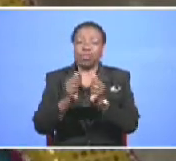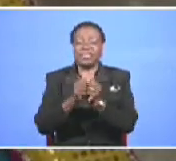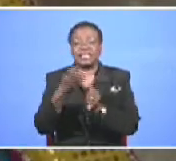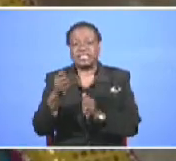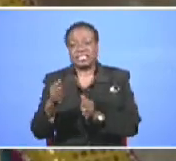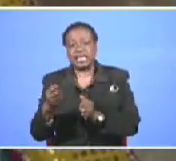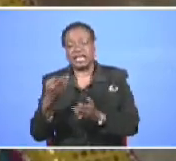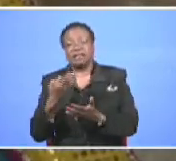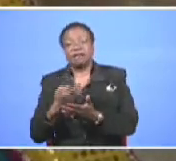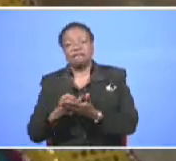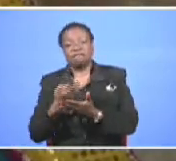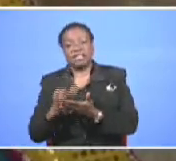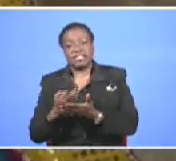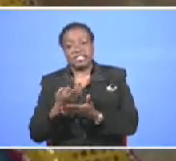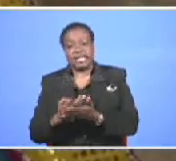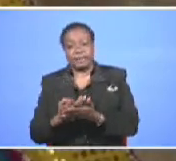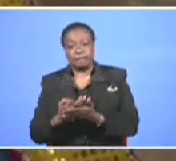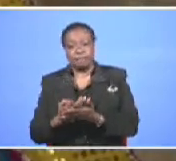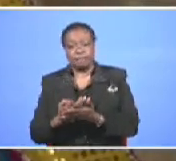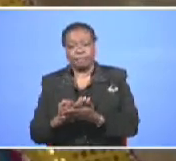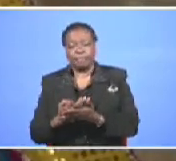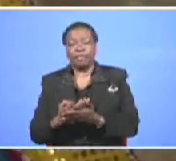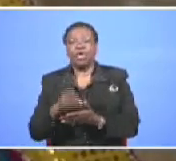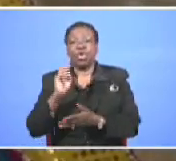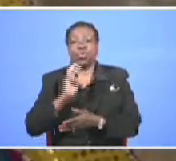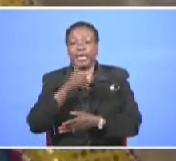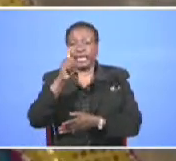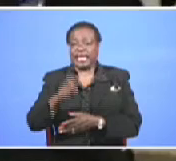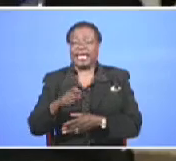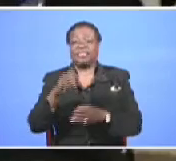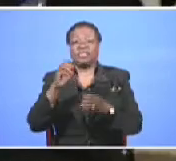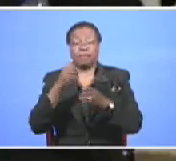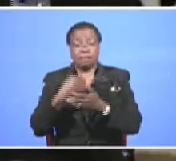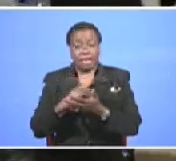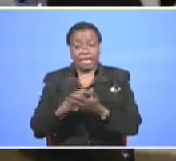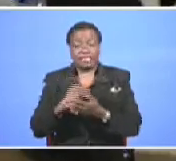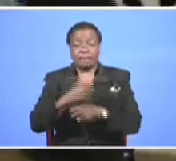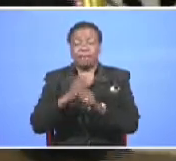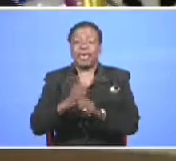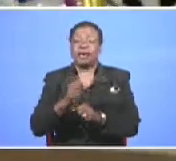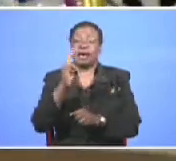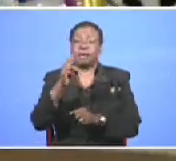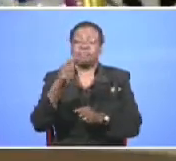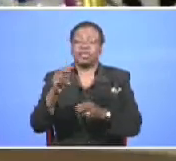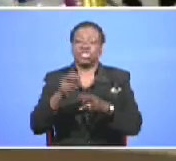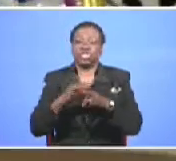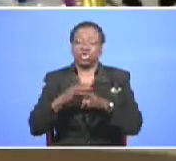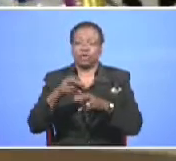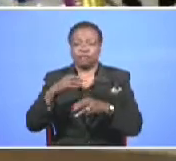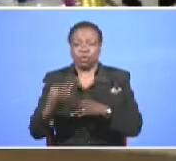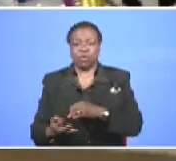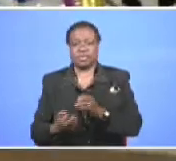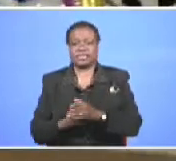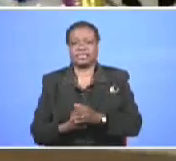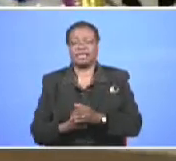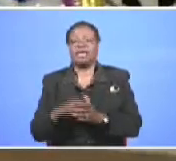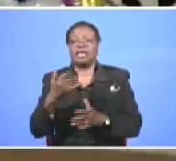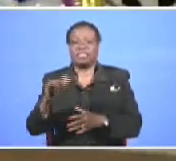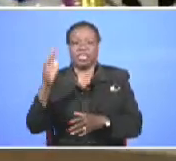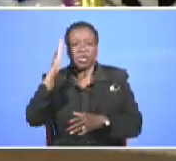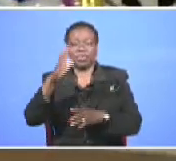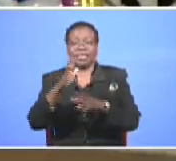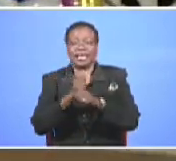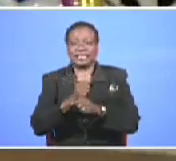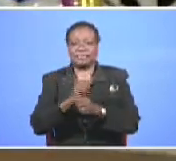successful in winning the parade or winning some of the categories because you need that money to make up your shortfall. Well, the Valley Boys say they plan to do some cleaning up at their shacks and then pay